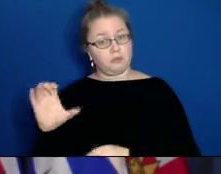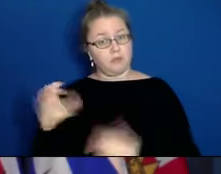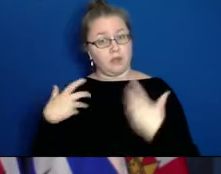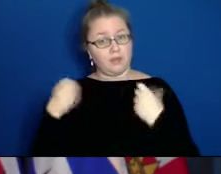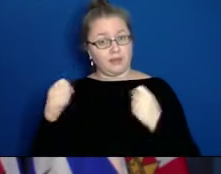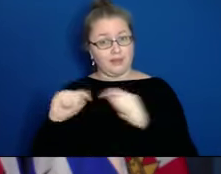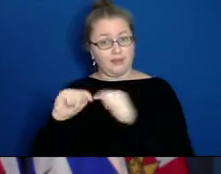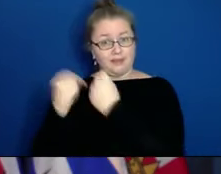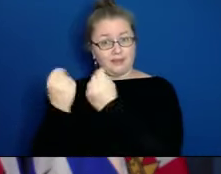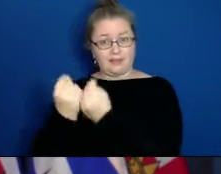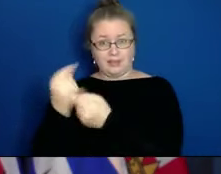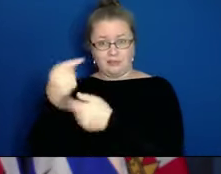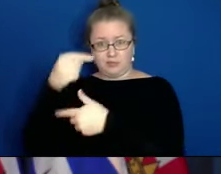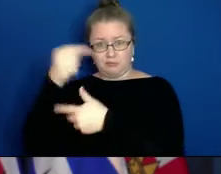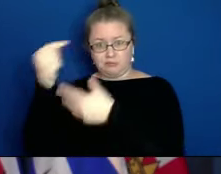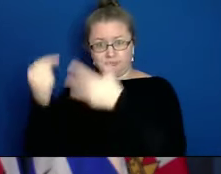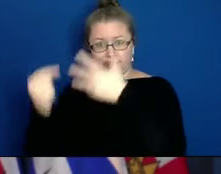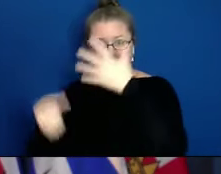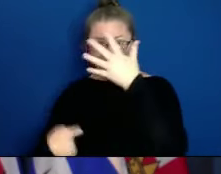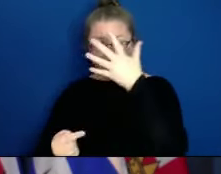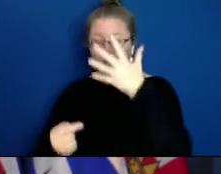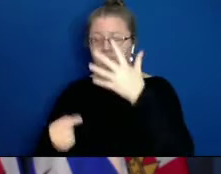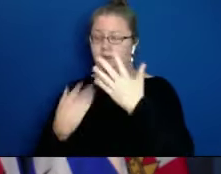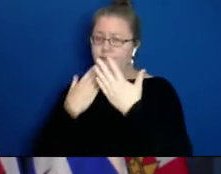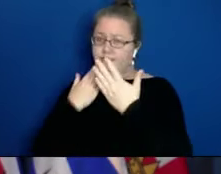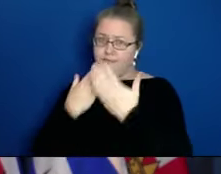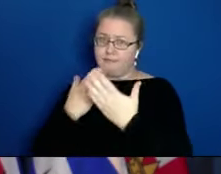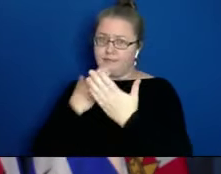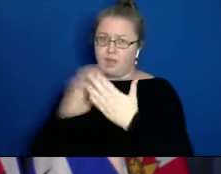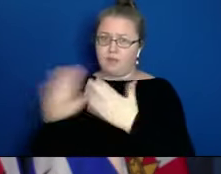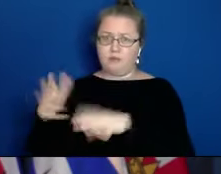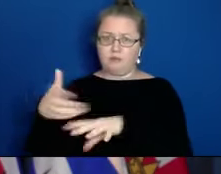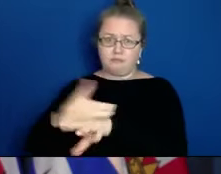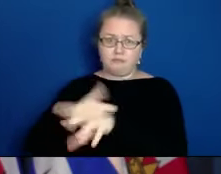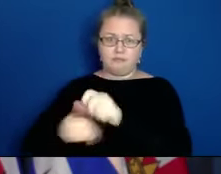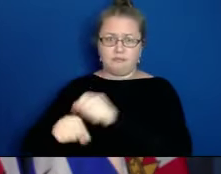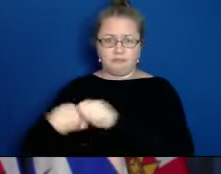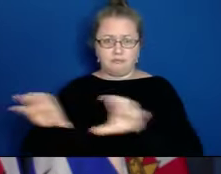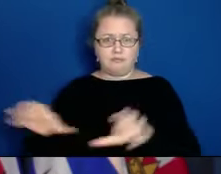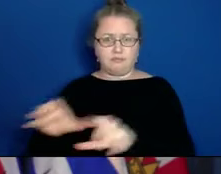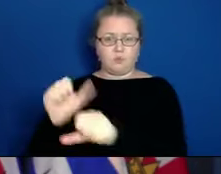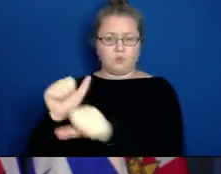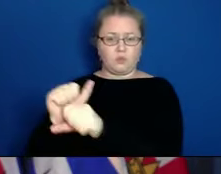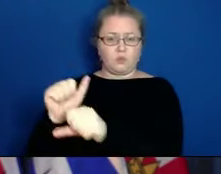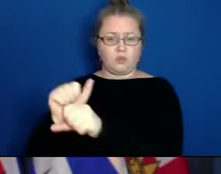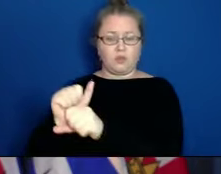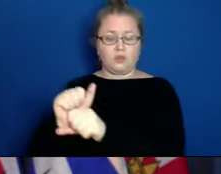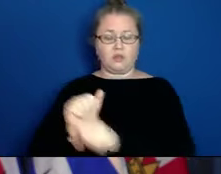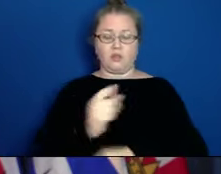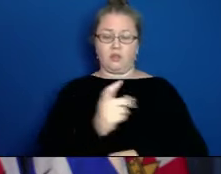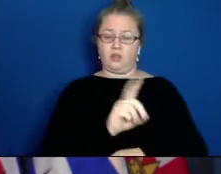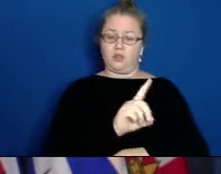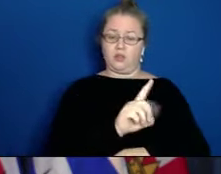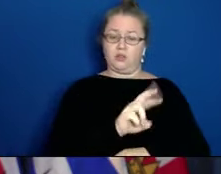see, and you've heard from Dr. Henry, 6,929 active cases of COVID-19 in BC,